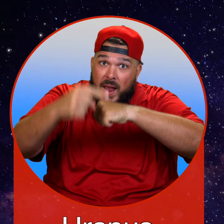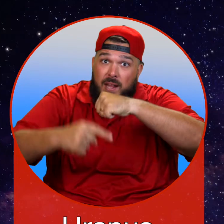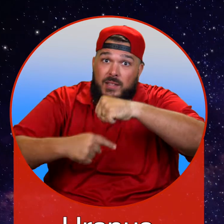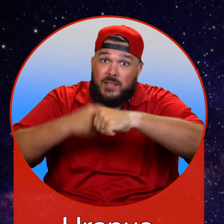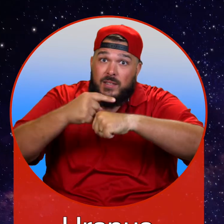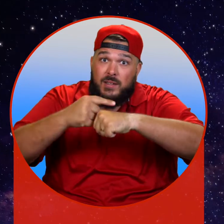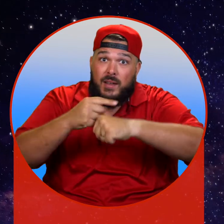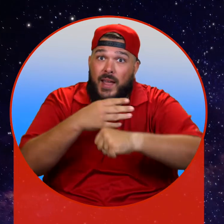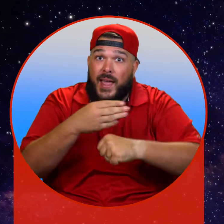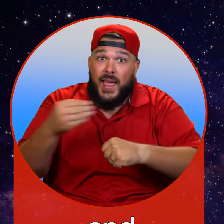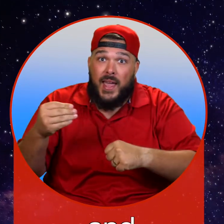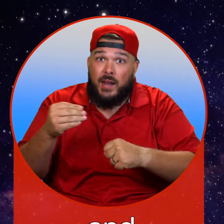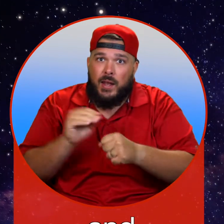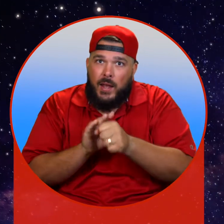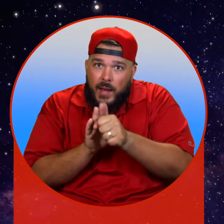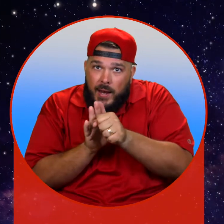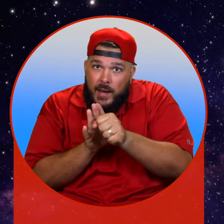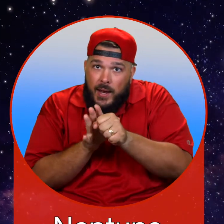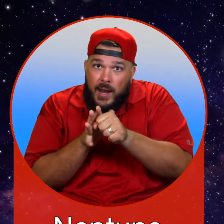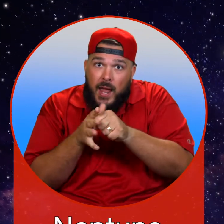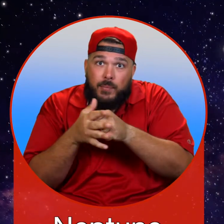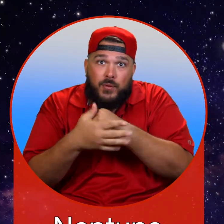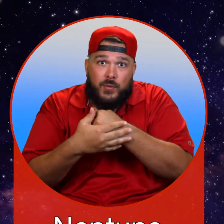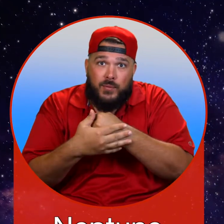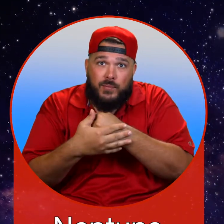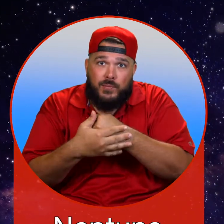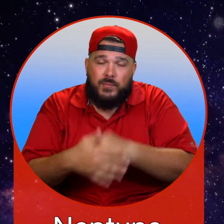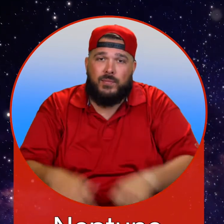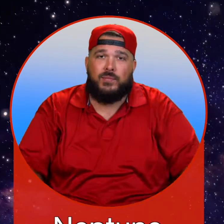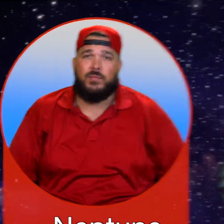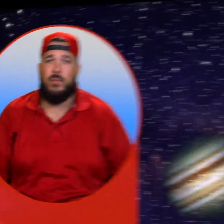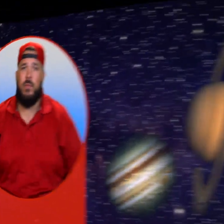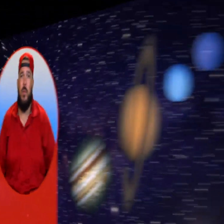Uranus, and Neptune.